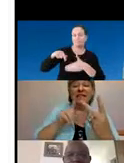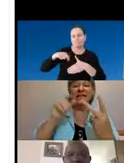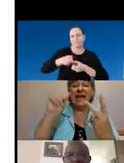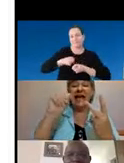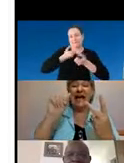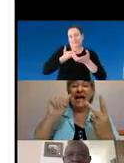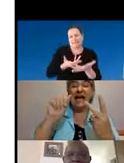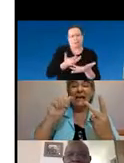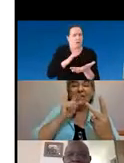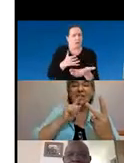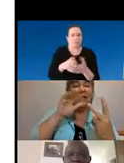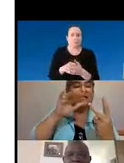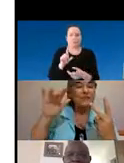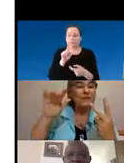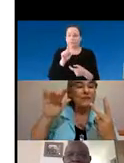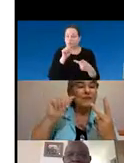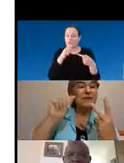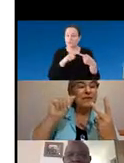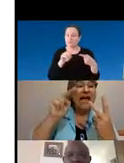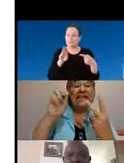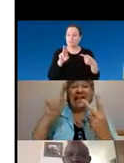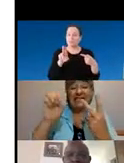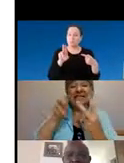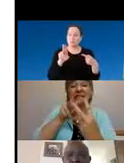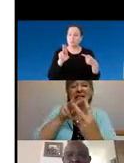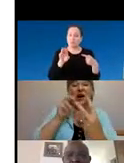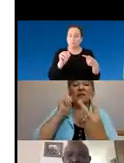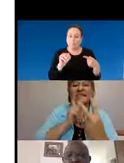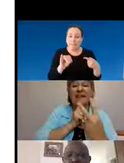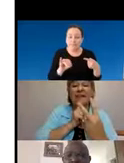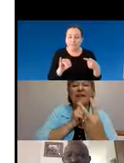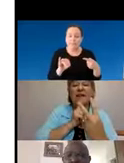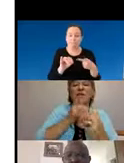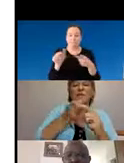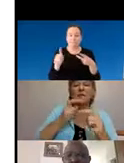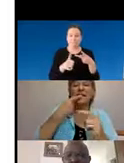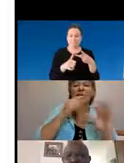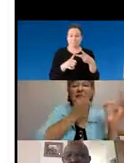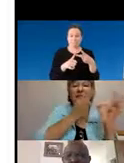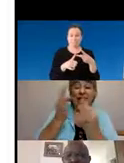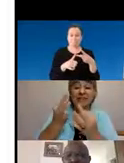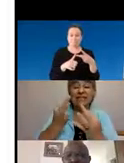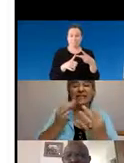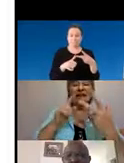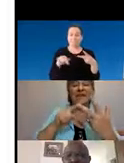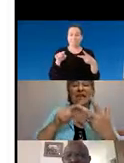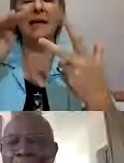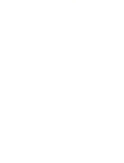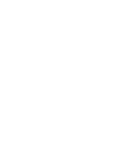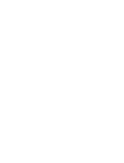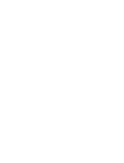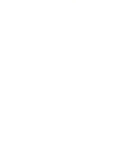then I'm not sure how to, Annette, are deaf from hearing families, and